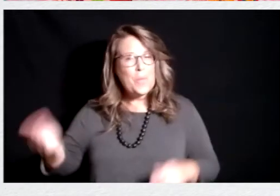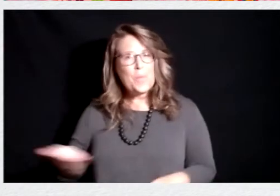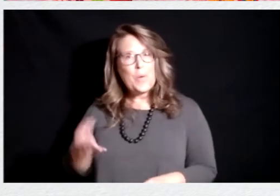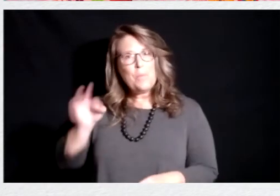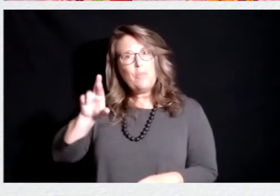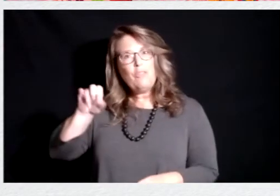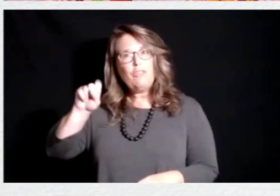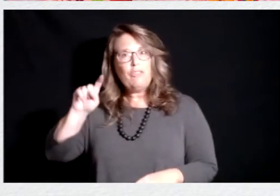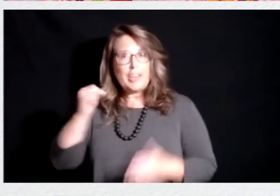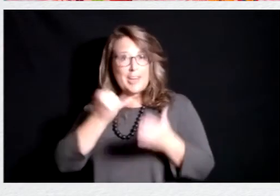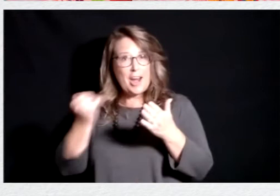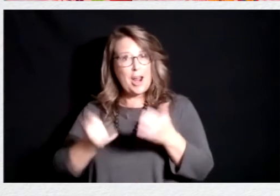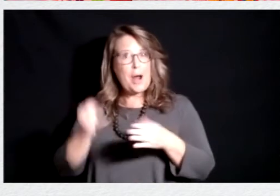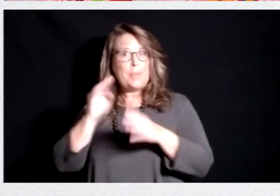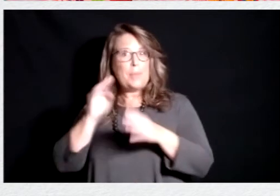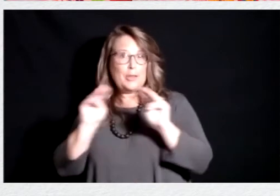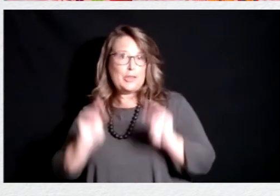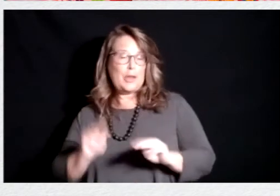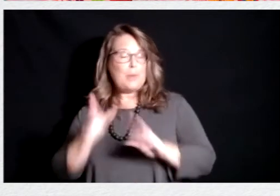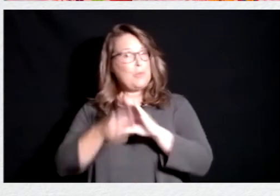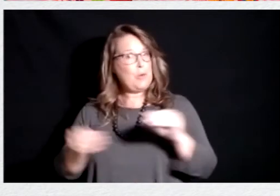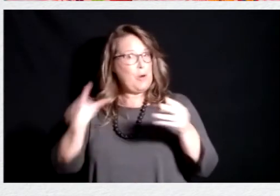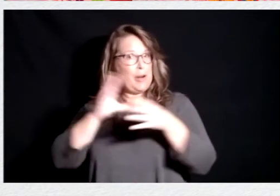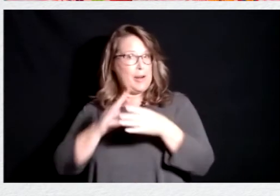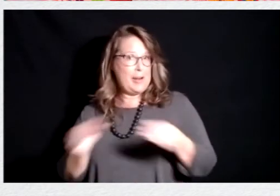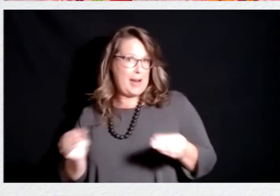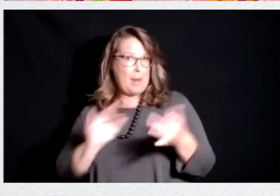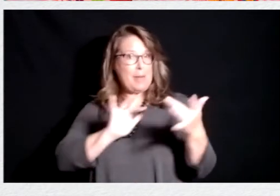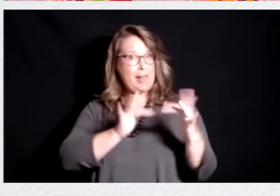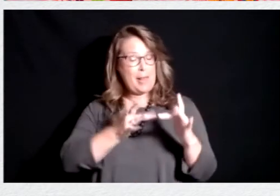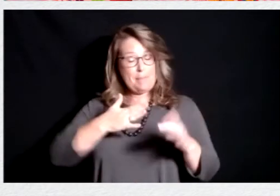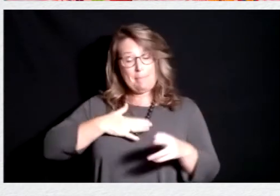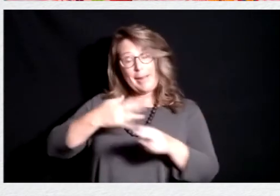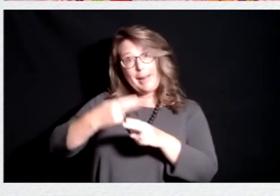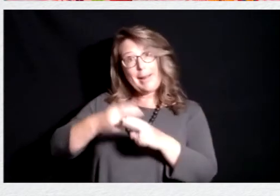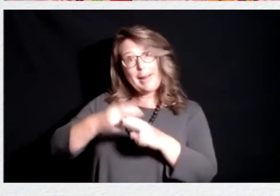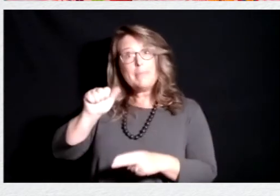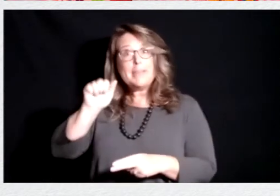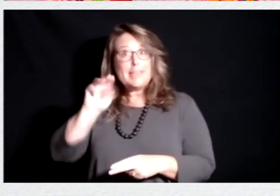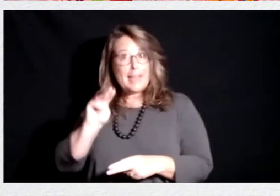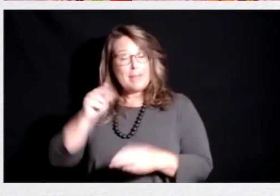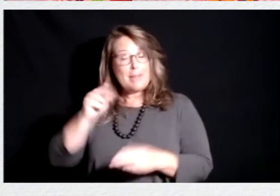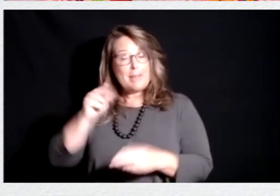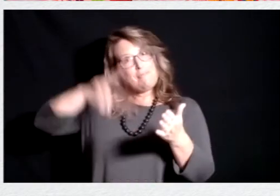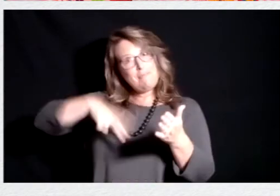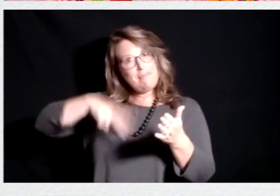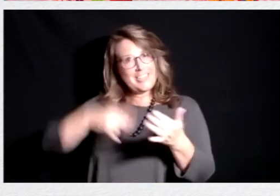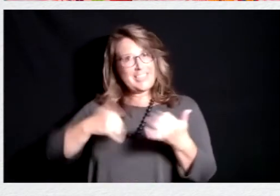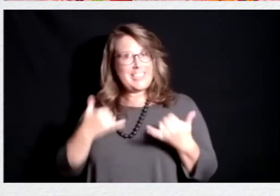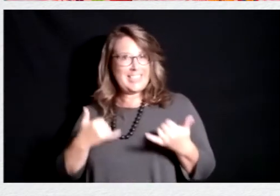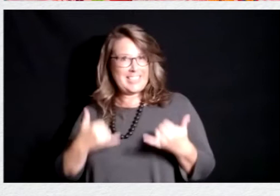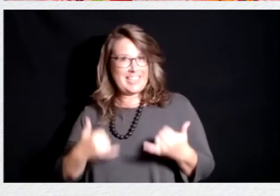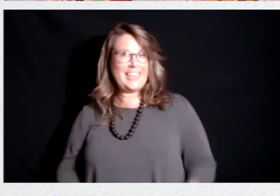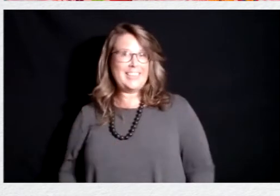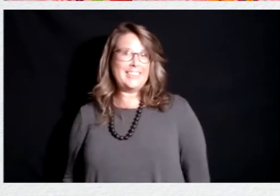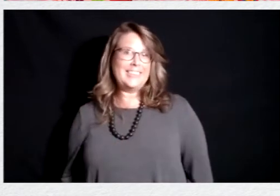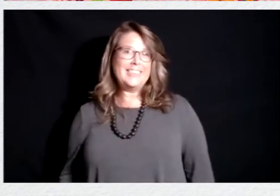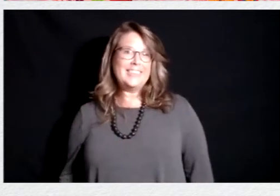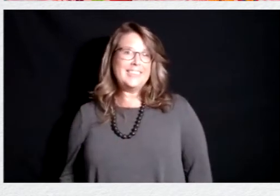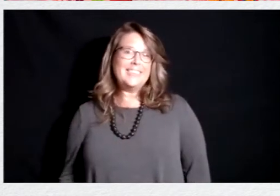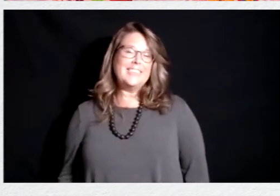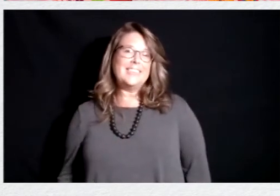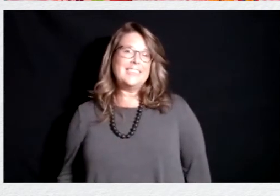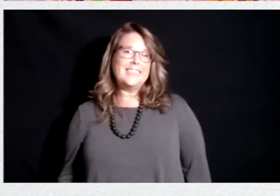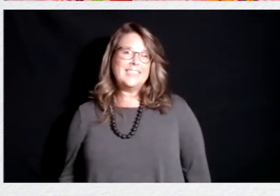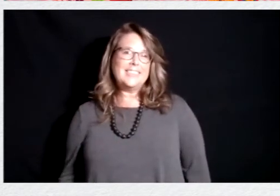Art Museum's Storytime Online. My name is Sam, and I will be reading our story today. Hola, y bienvenidos a la hora de